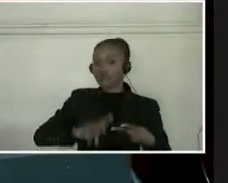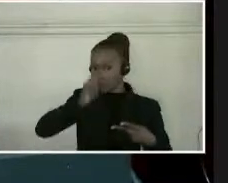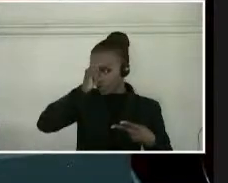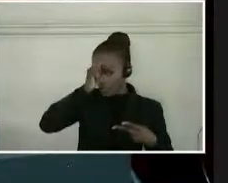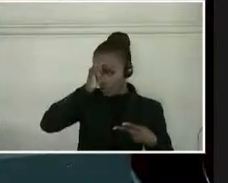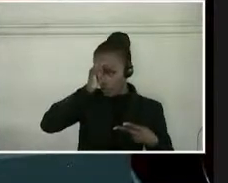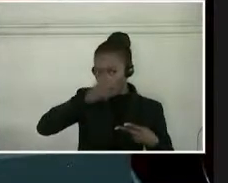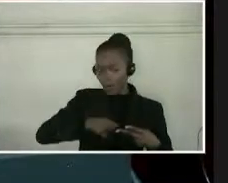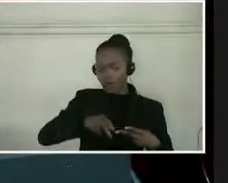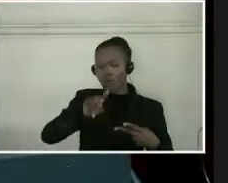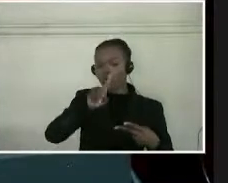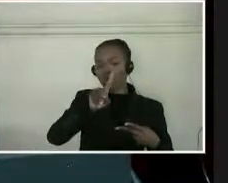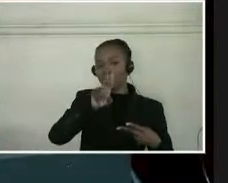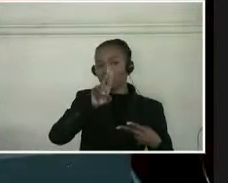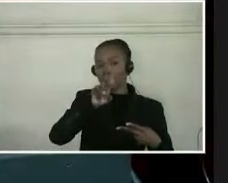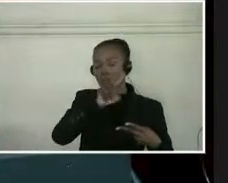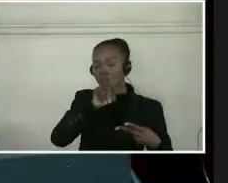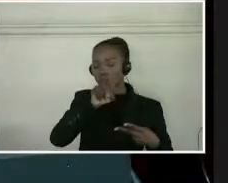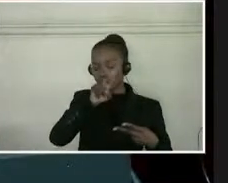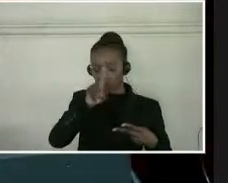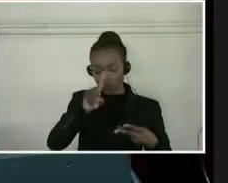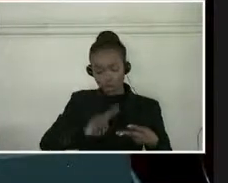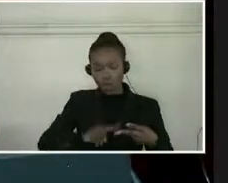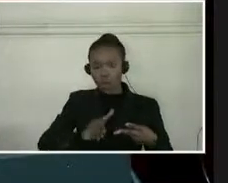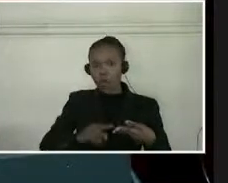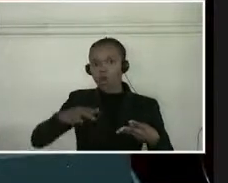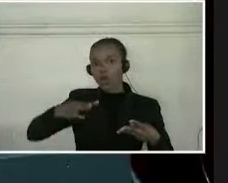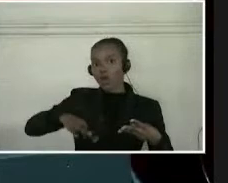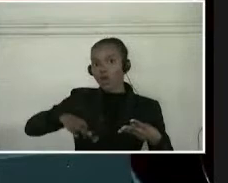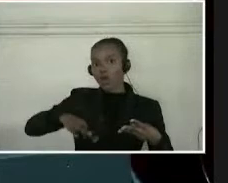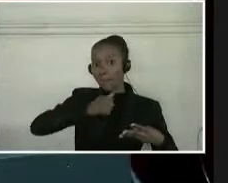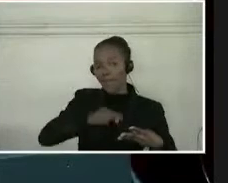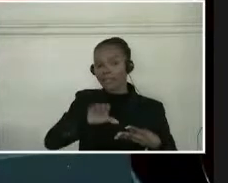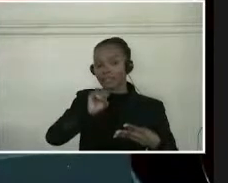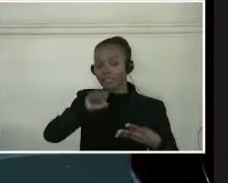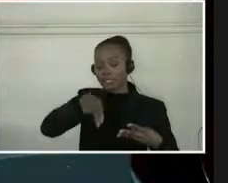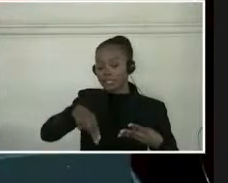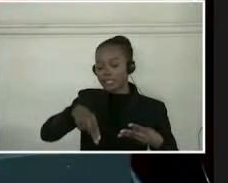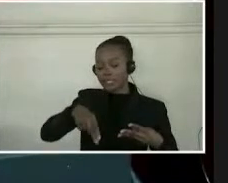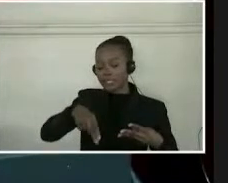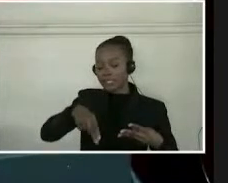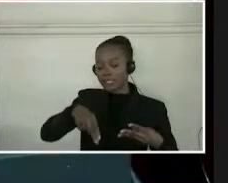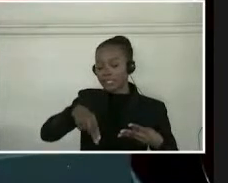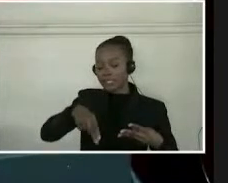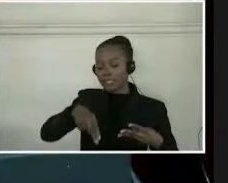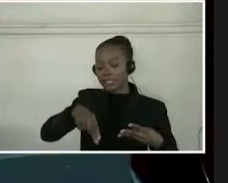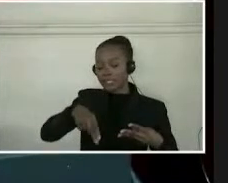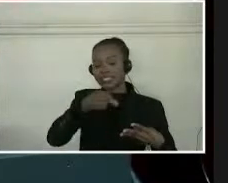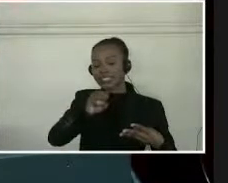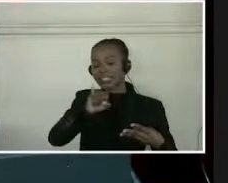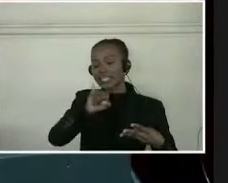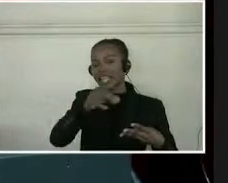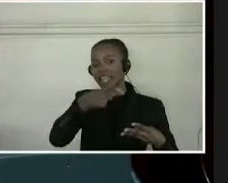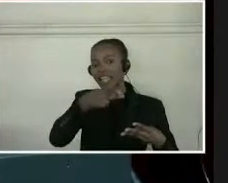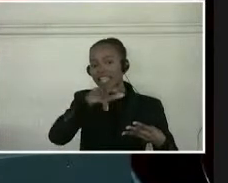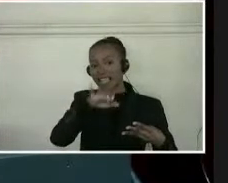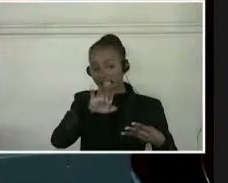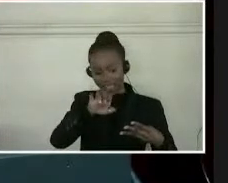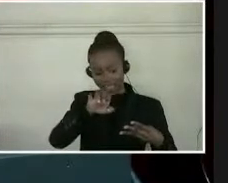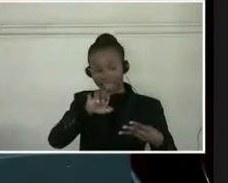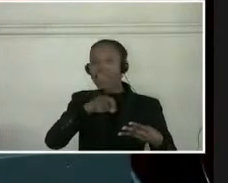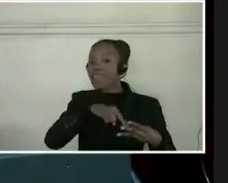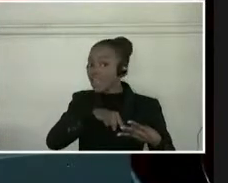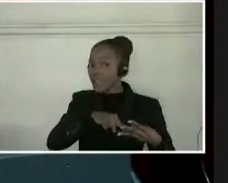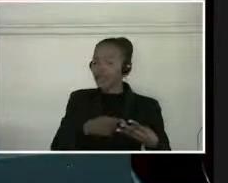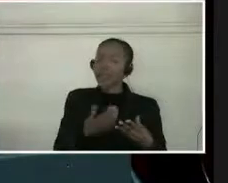thank you very much for continuing to be my pillar of strength i now table the budget for wasulu natal